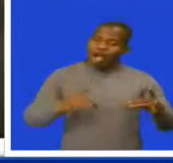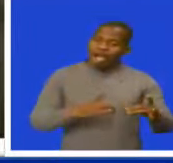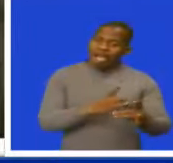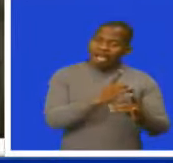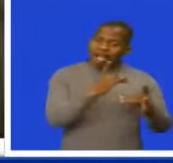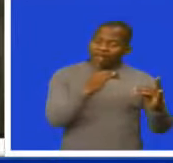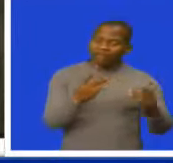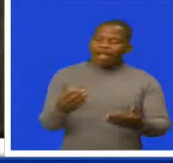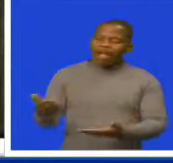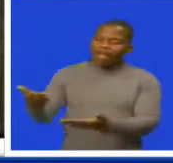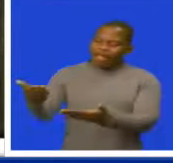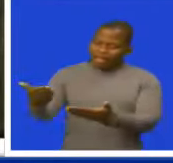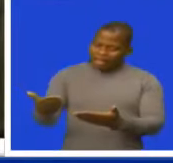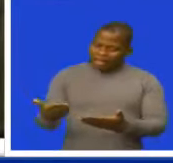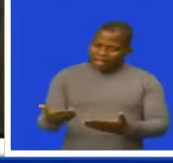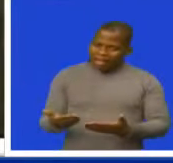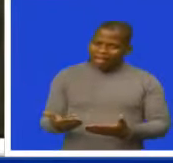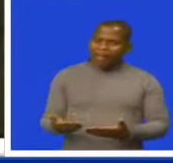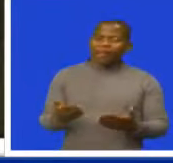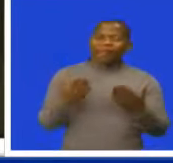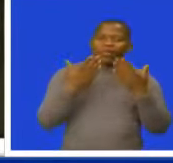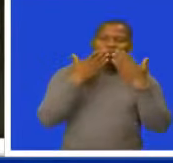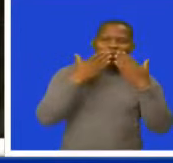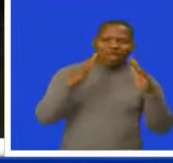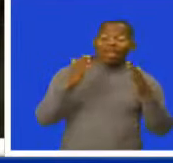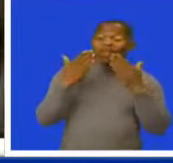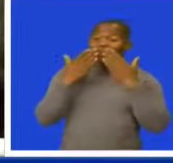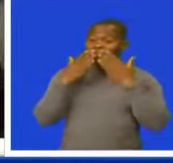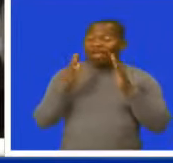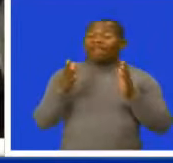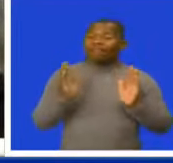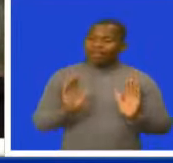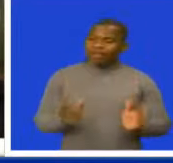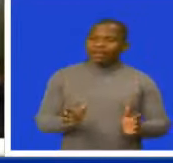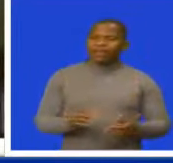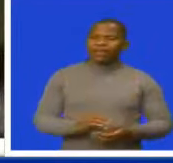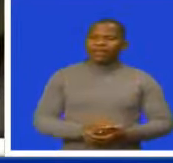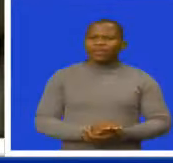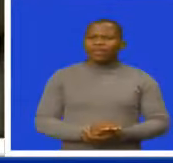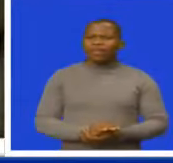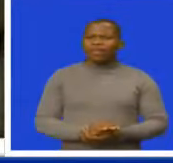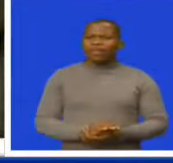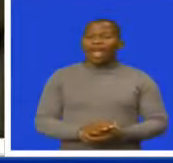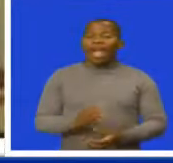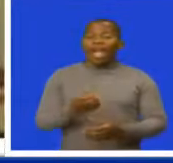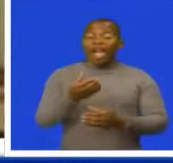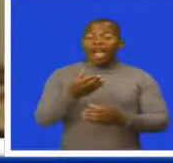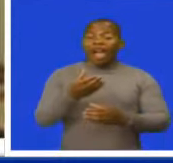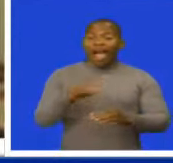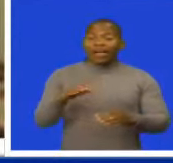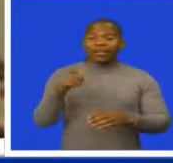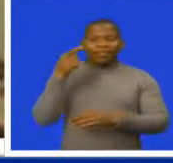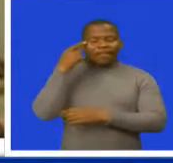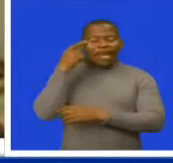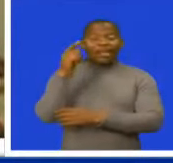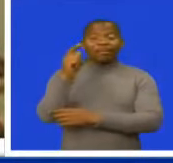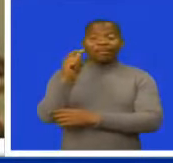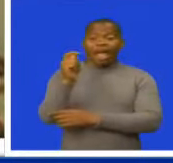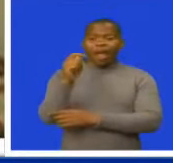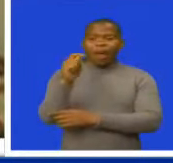sihlenge seTaiwan selinikelele live lakangwane ngemishina lelishumi yokulekelela kuphefumula kulabo labalashelwa